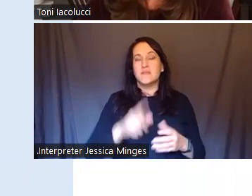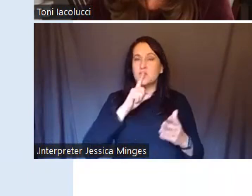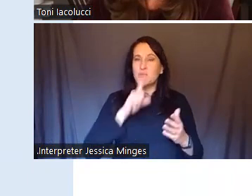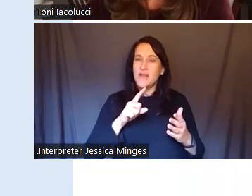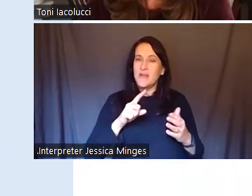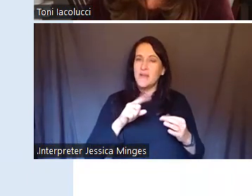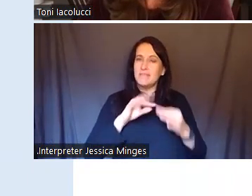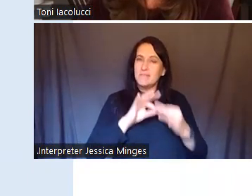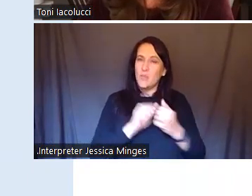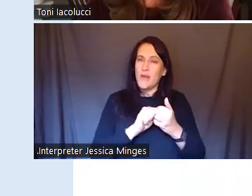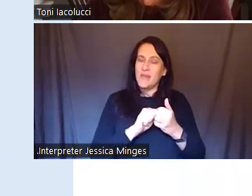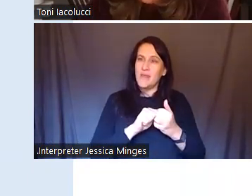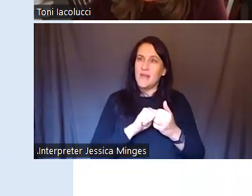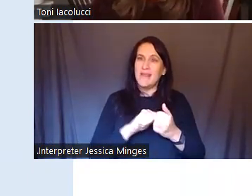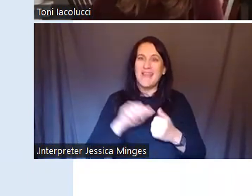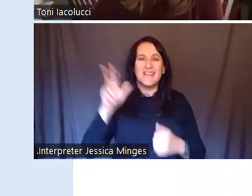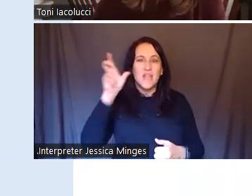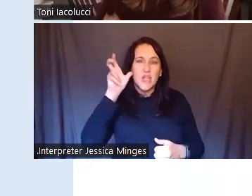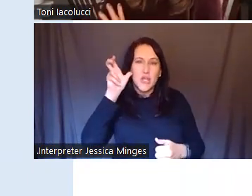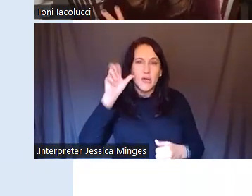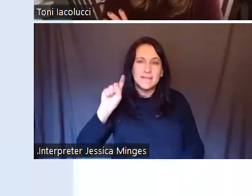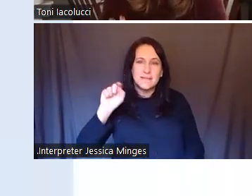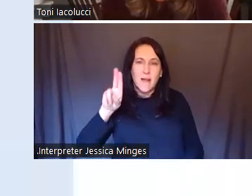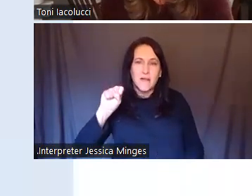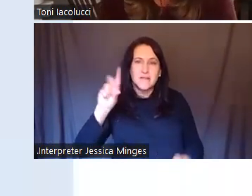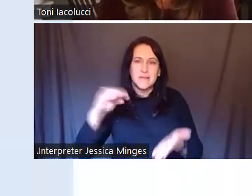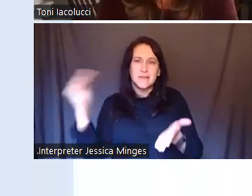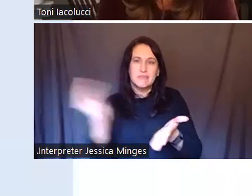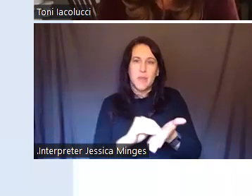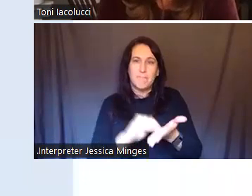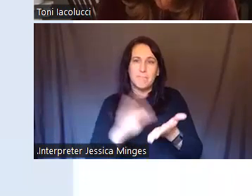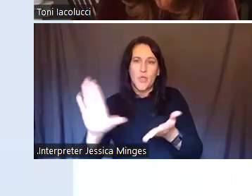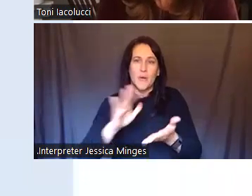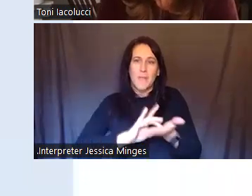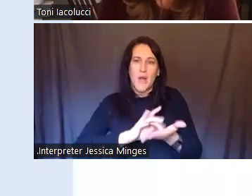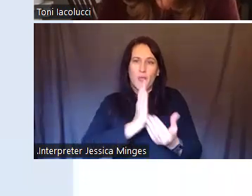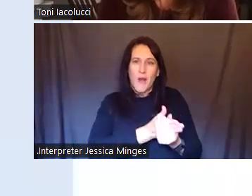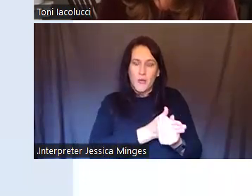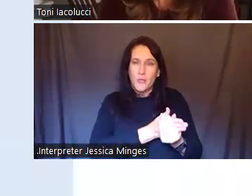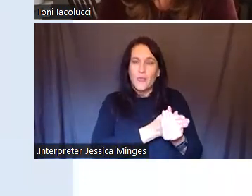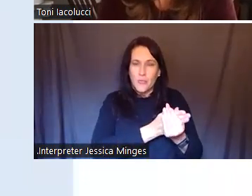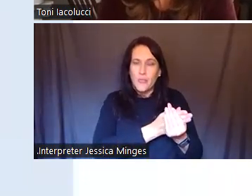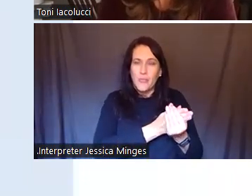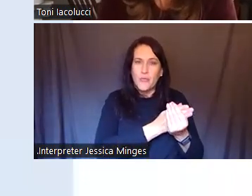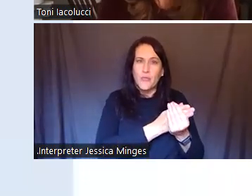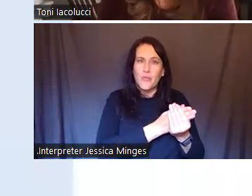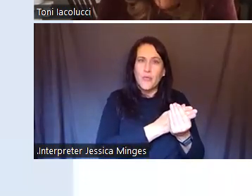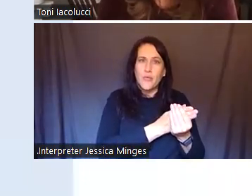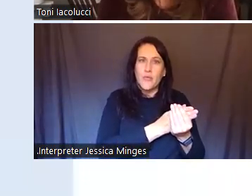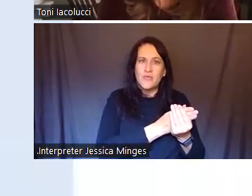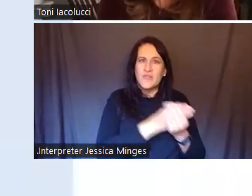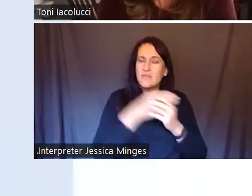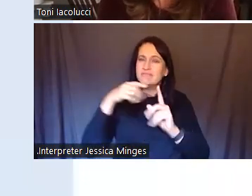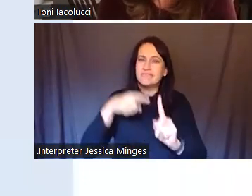status into the patient's medical record. So we're talking about the importance of directly